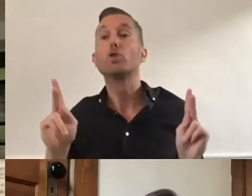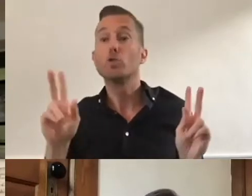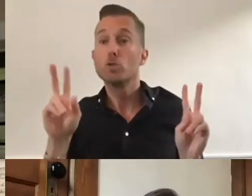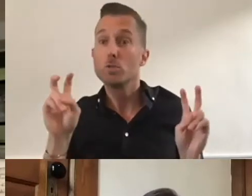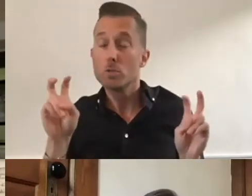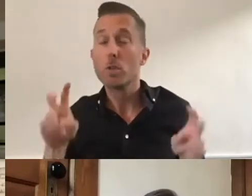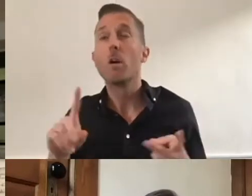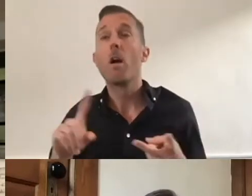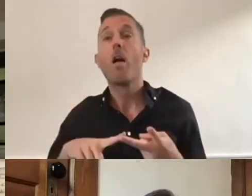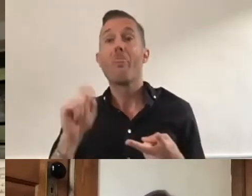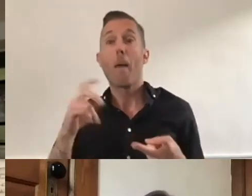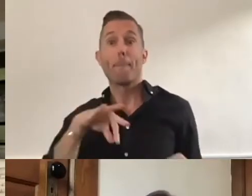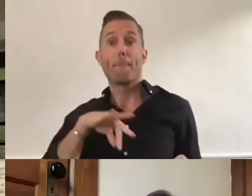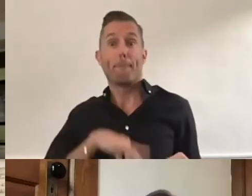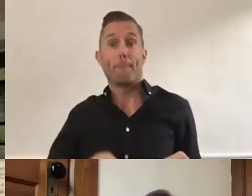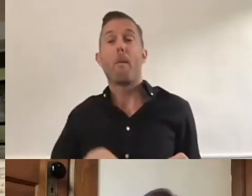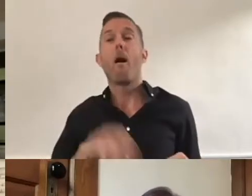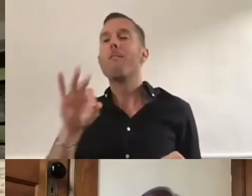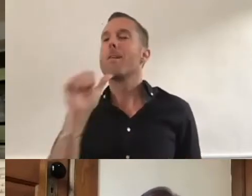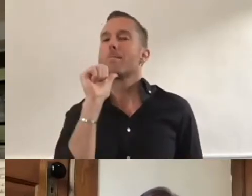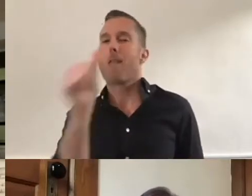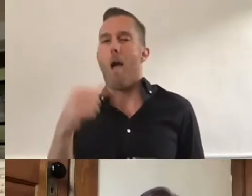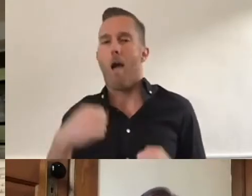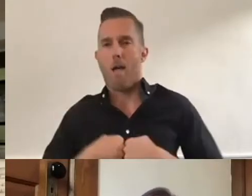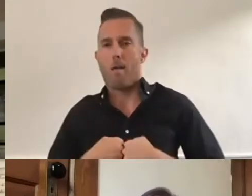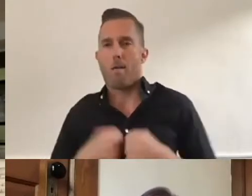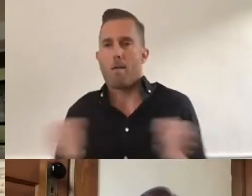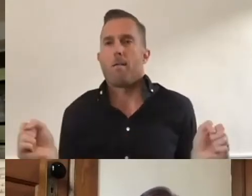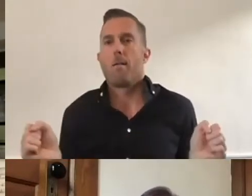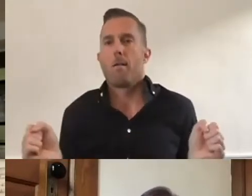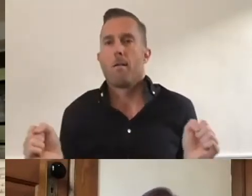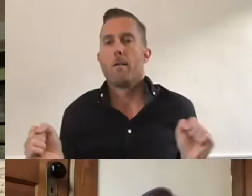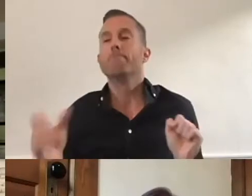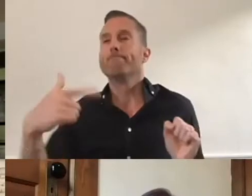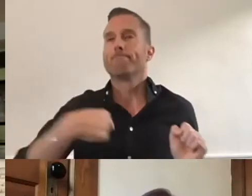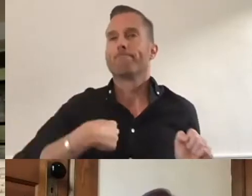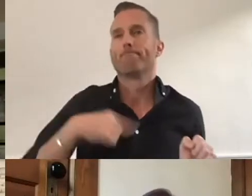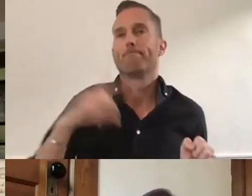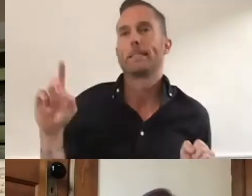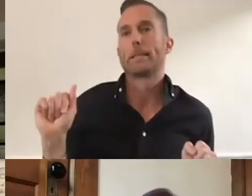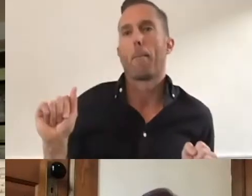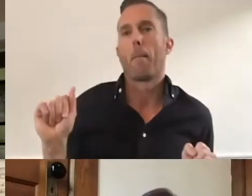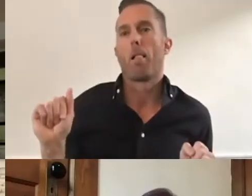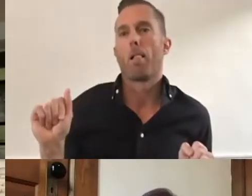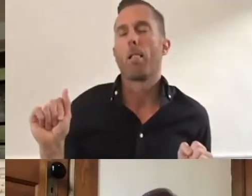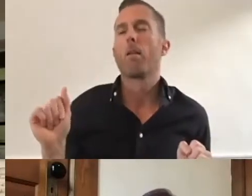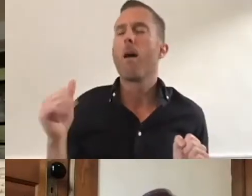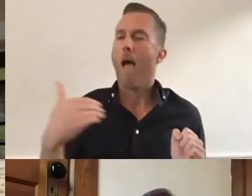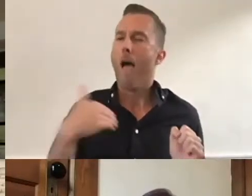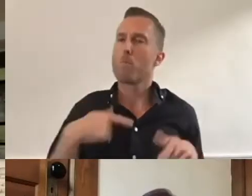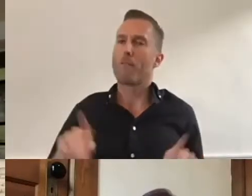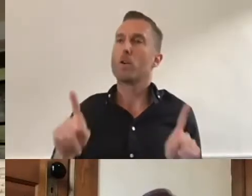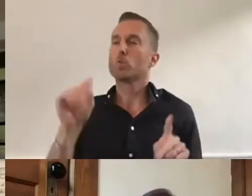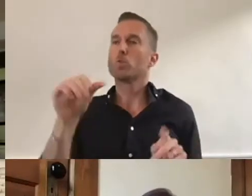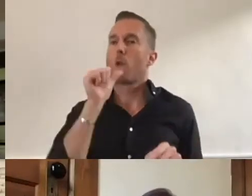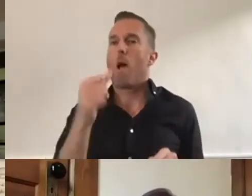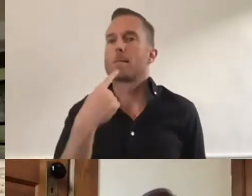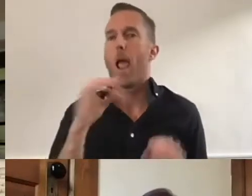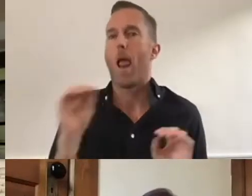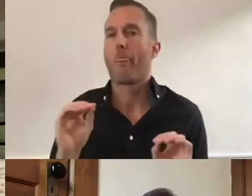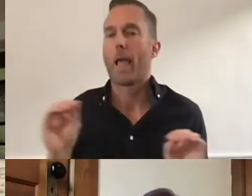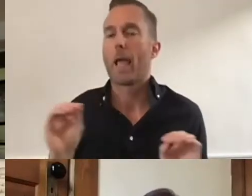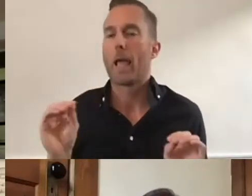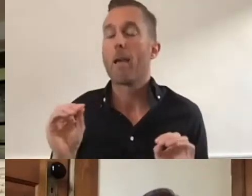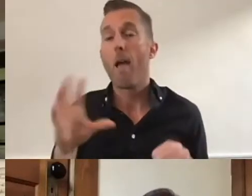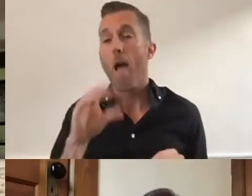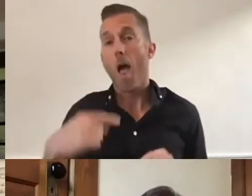whatever you want to call it, of not identifying from the beginning as someone who has a disability. And I